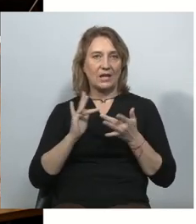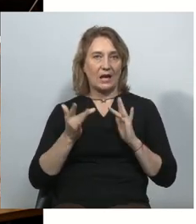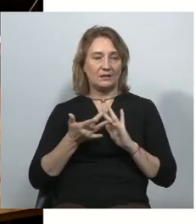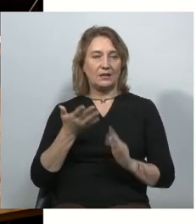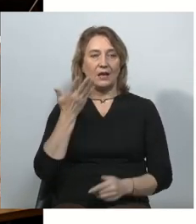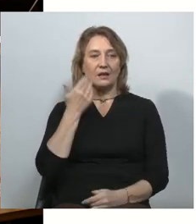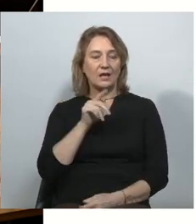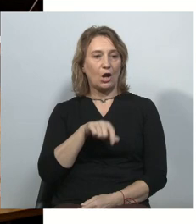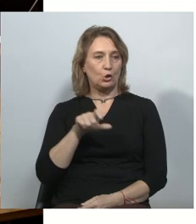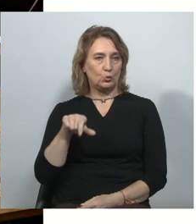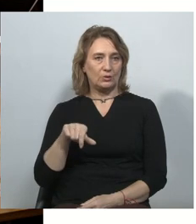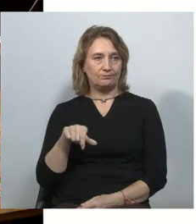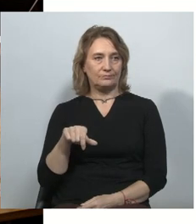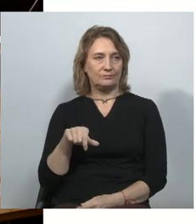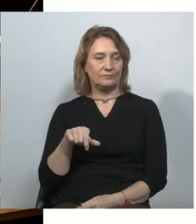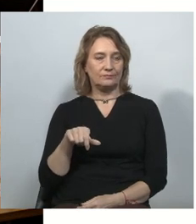offline game.